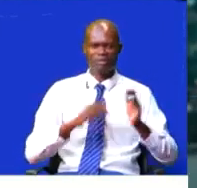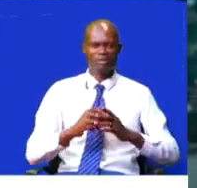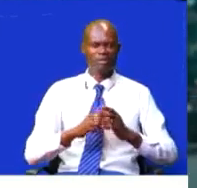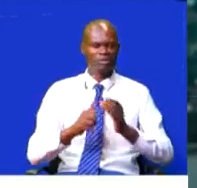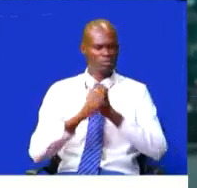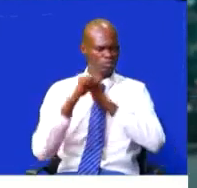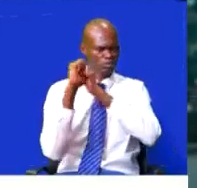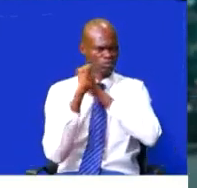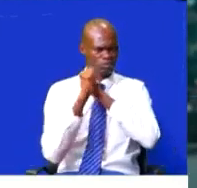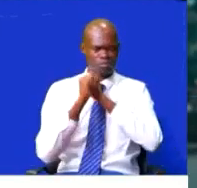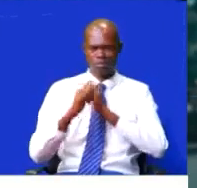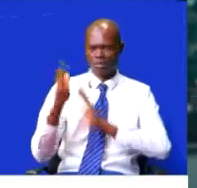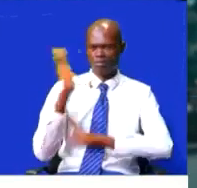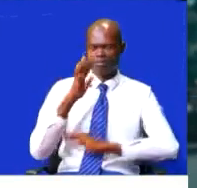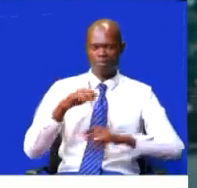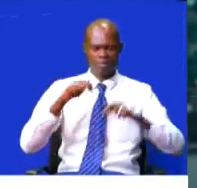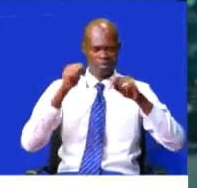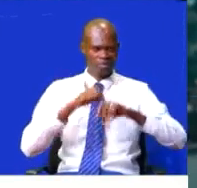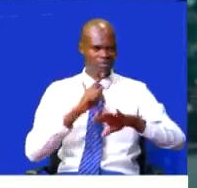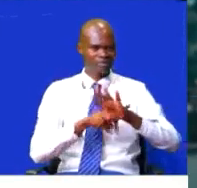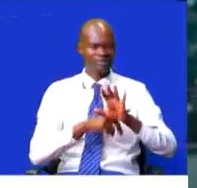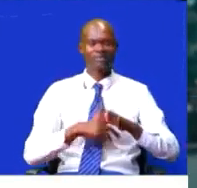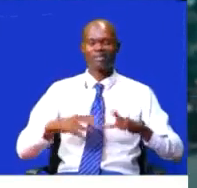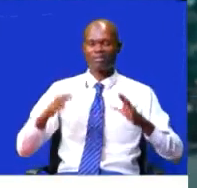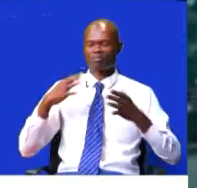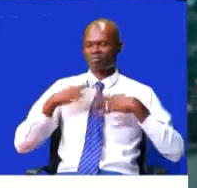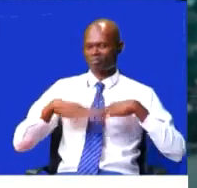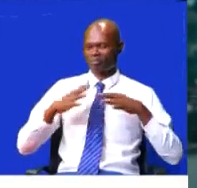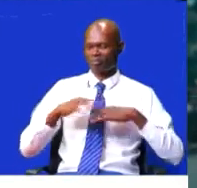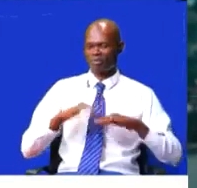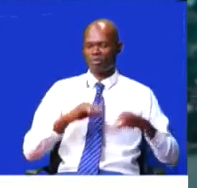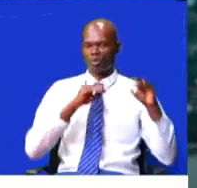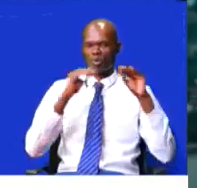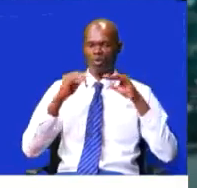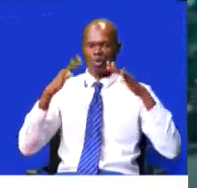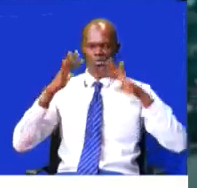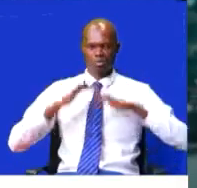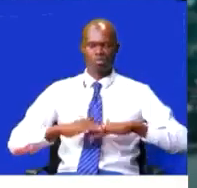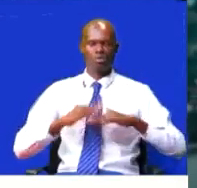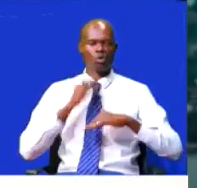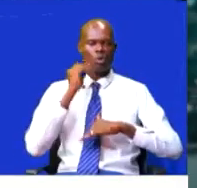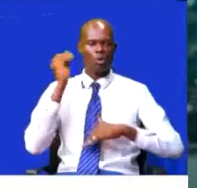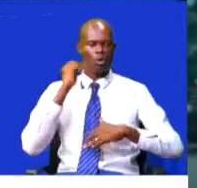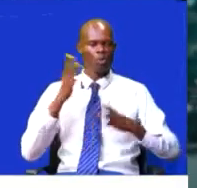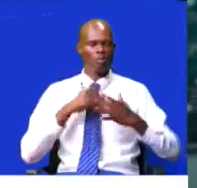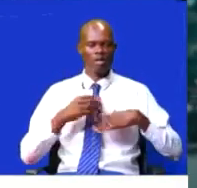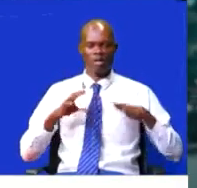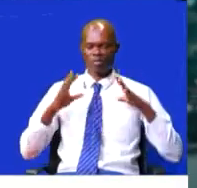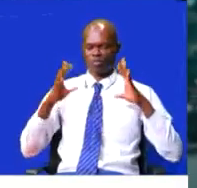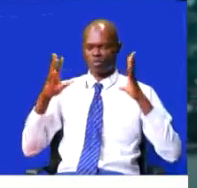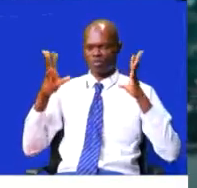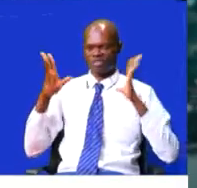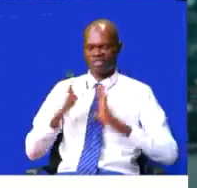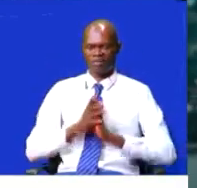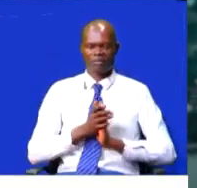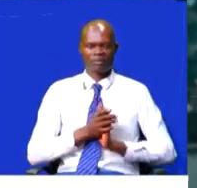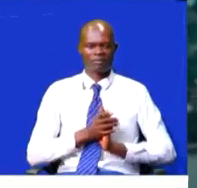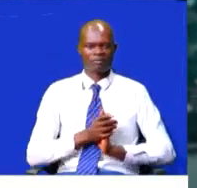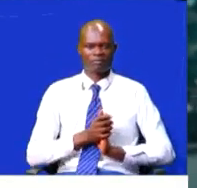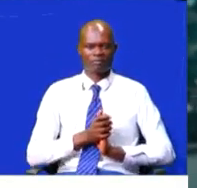kwe moloyo to e kinde ni mabende oganda nitiere pacho kendo gibiro bedo ka gidhialo nyasi mopogore opogore.